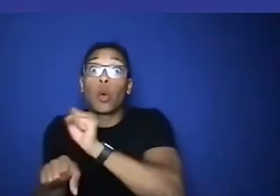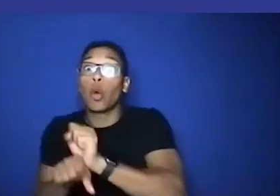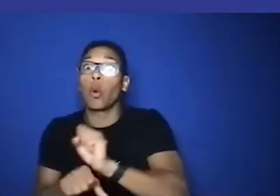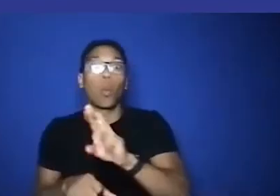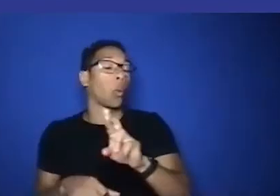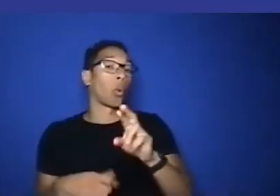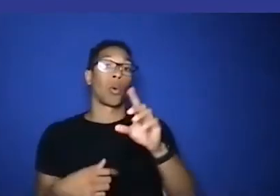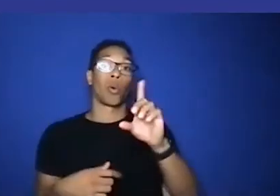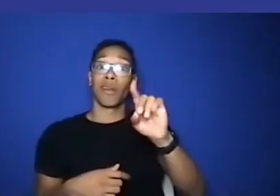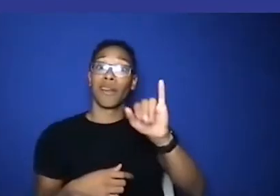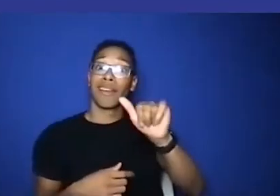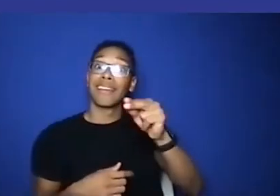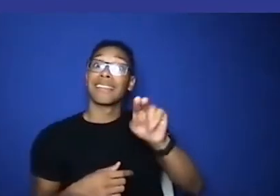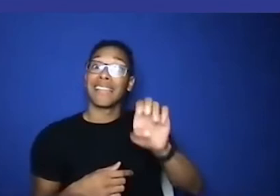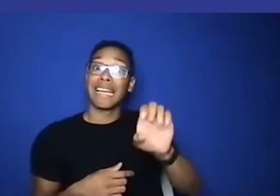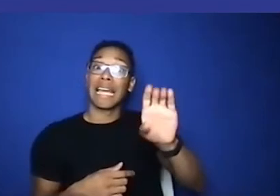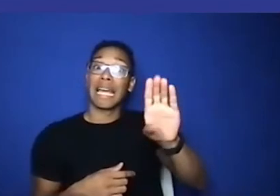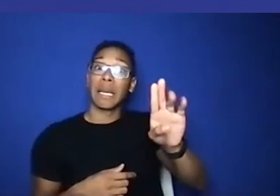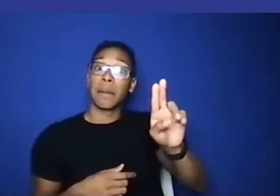in the archive.